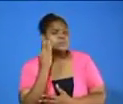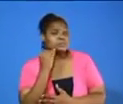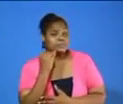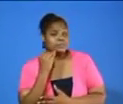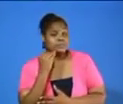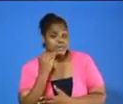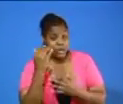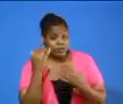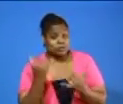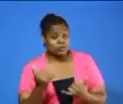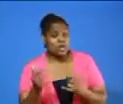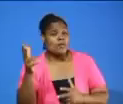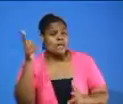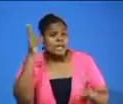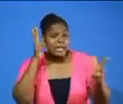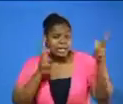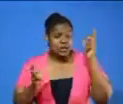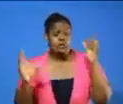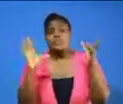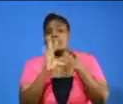that small voice?